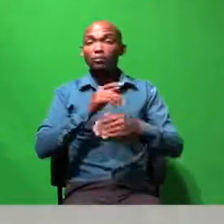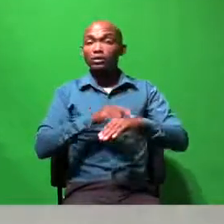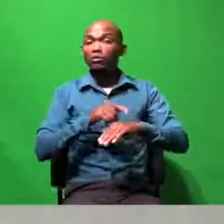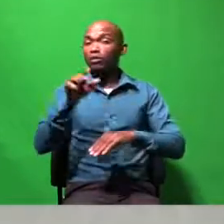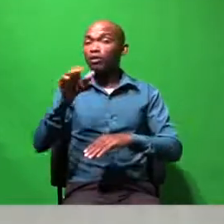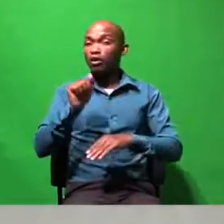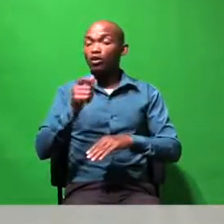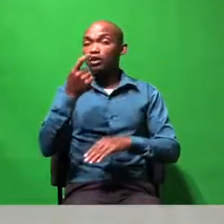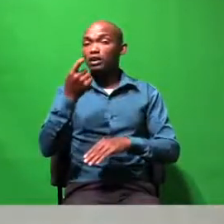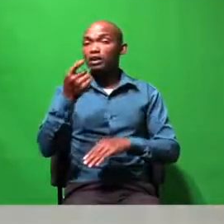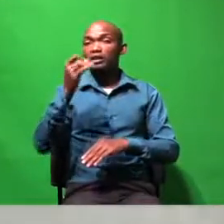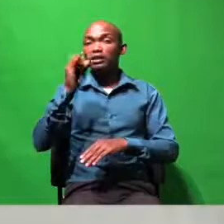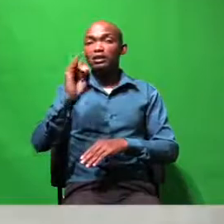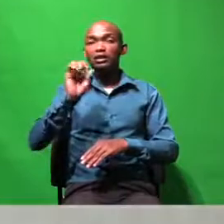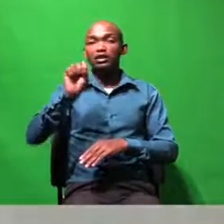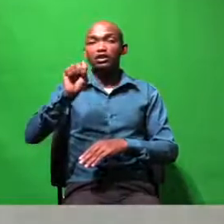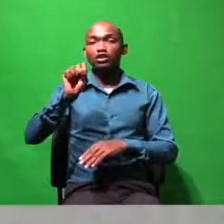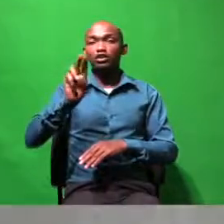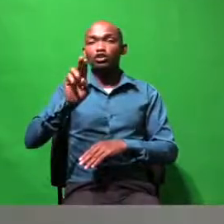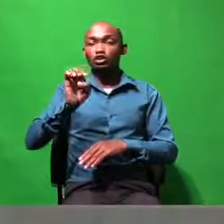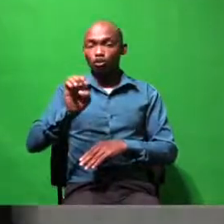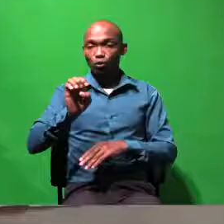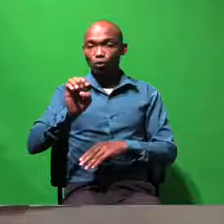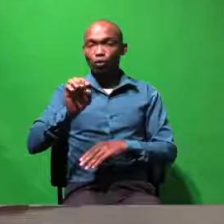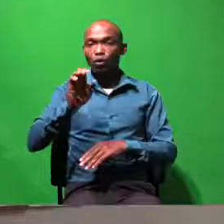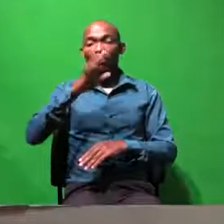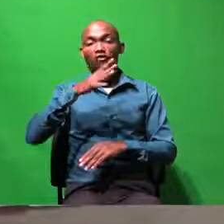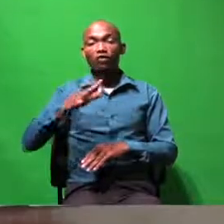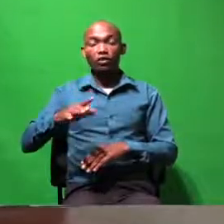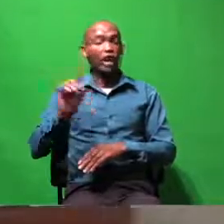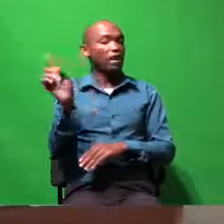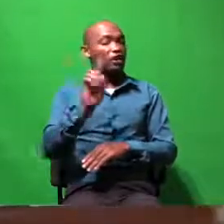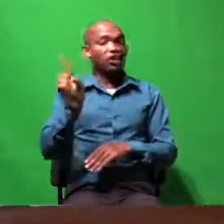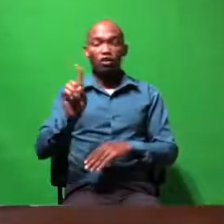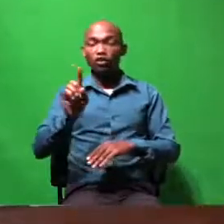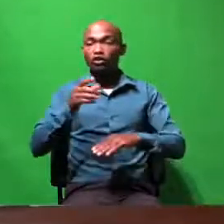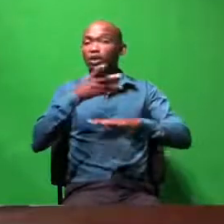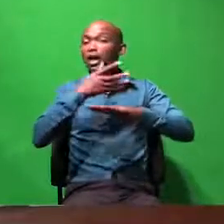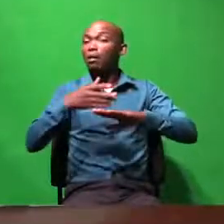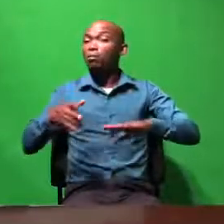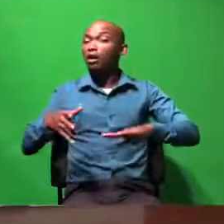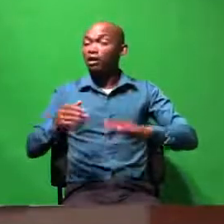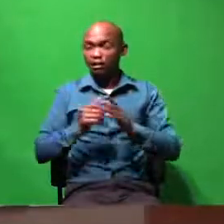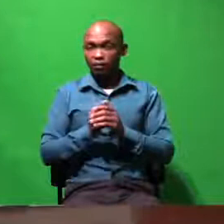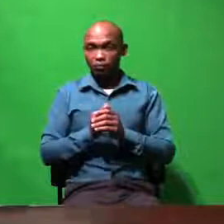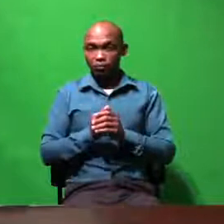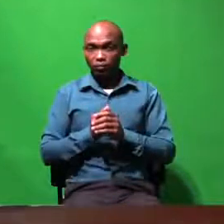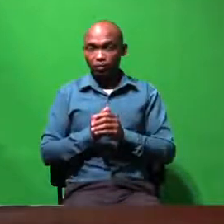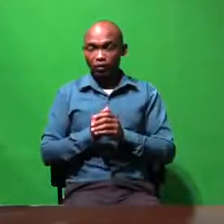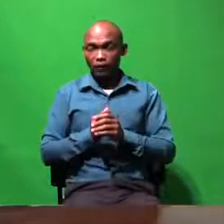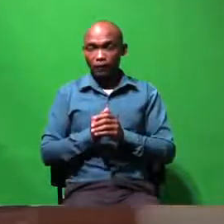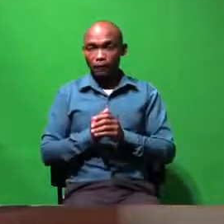tissue fluids. And not a blood. Together. It's just